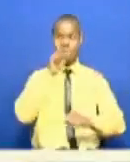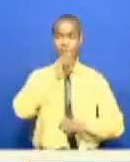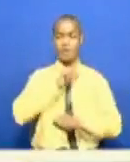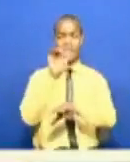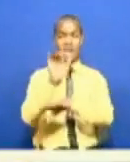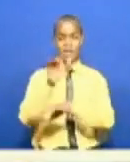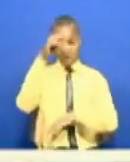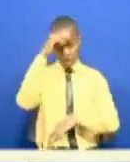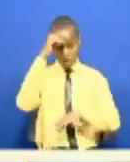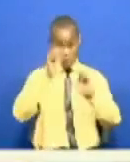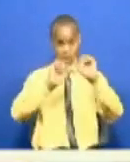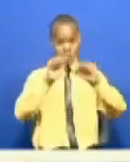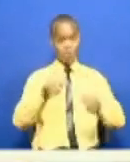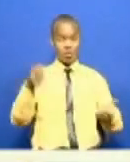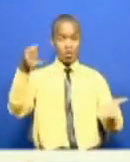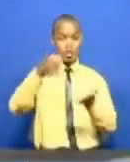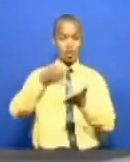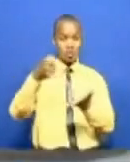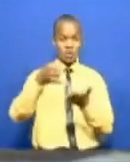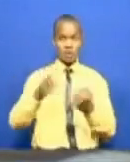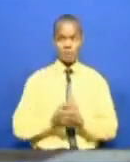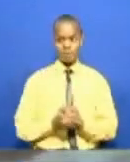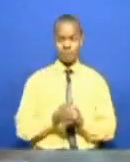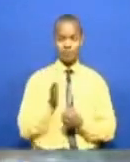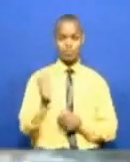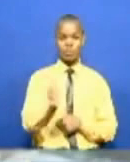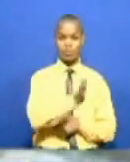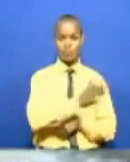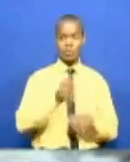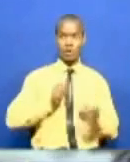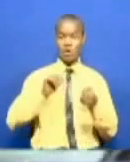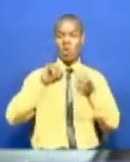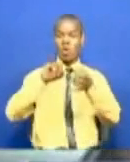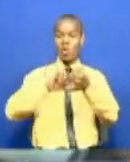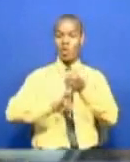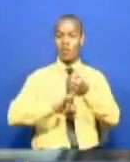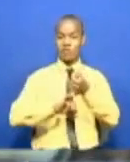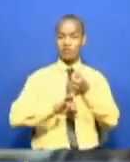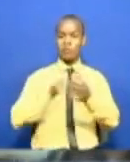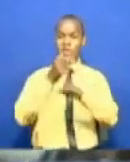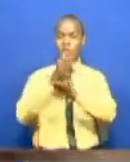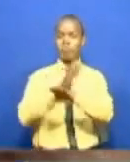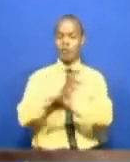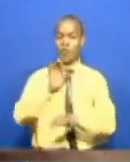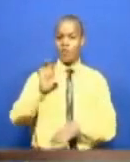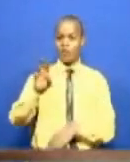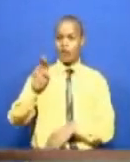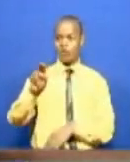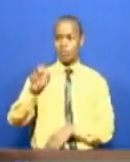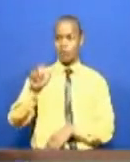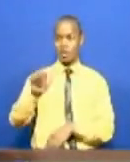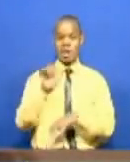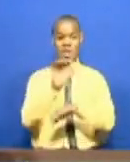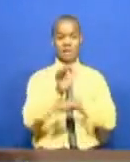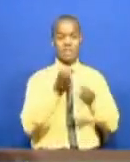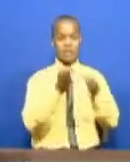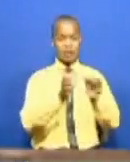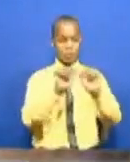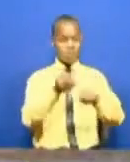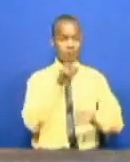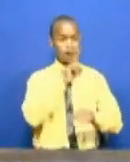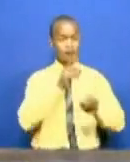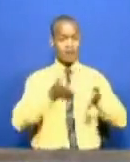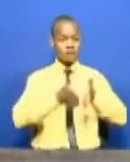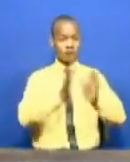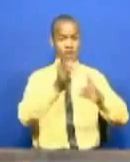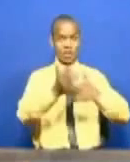government to intervene in the matter. Elsewhere, the wife of freedom fighter Mira Mudhoni Mathenge is pleading for completion of a road near